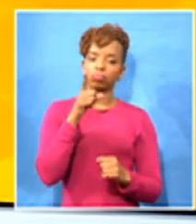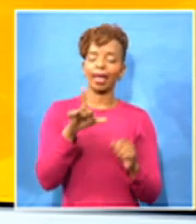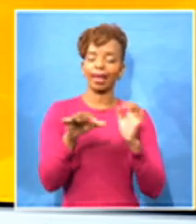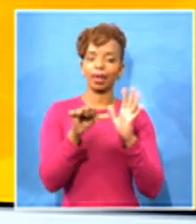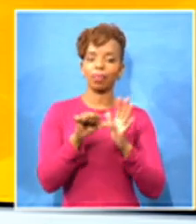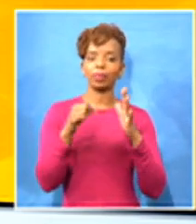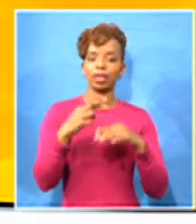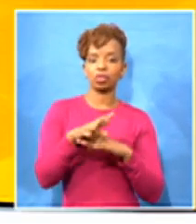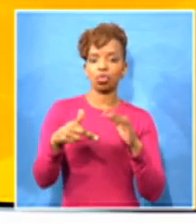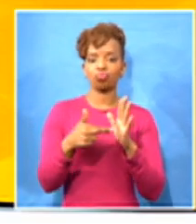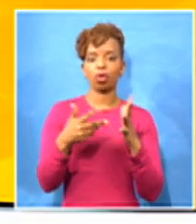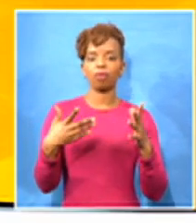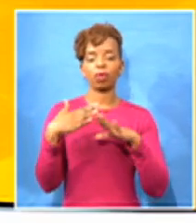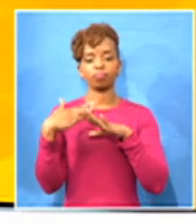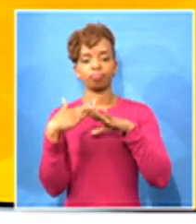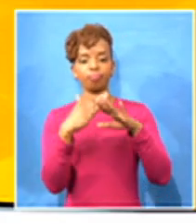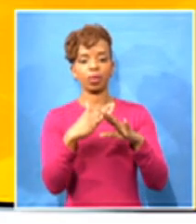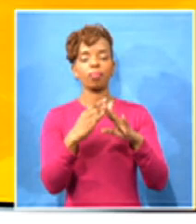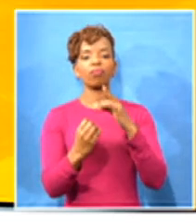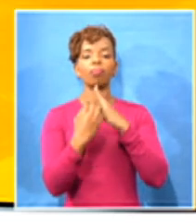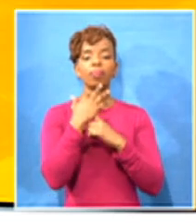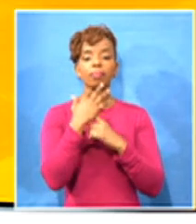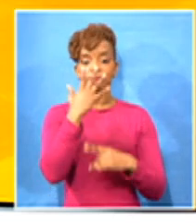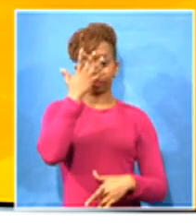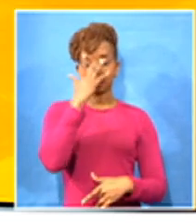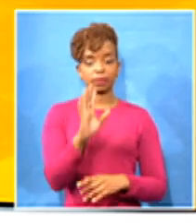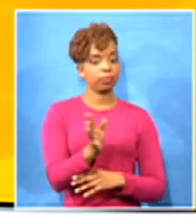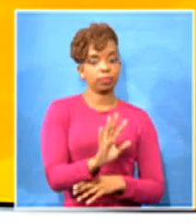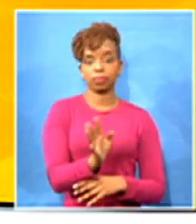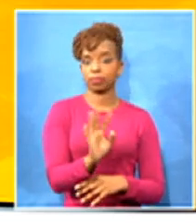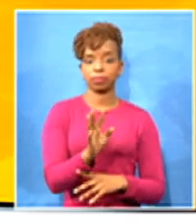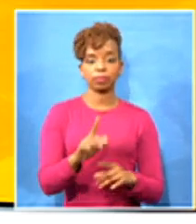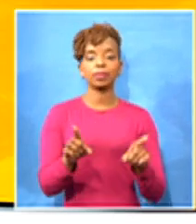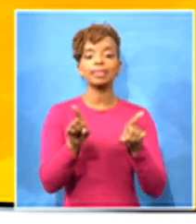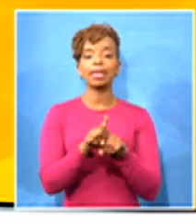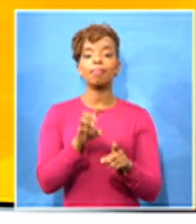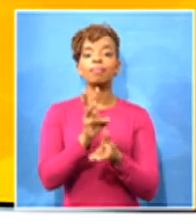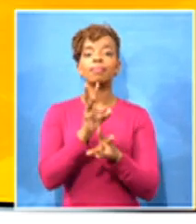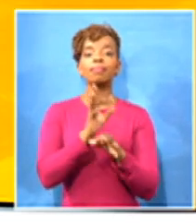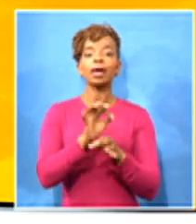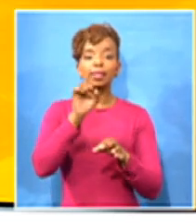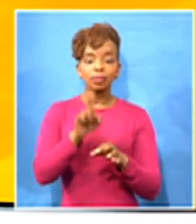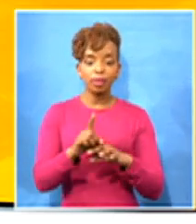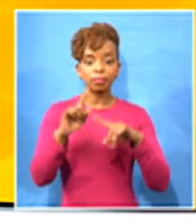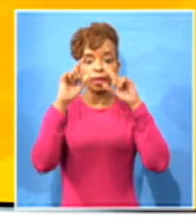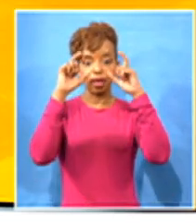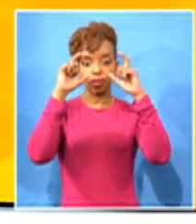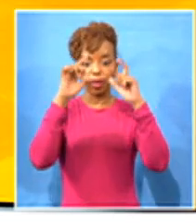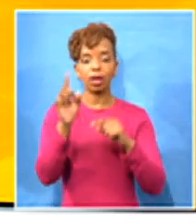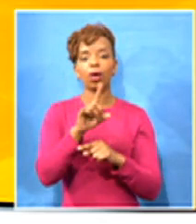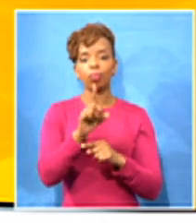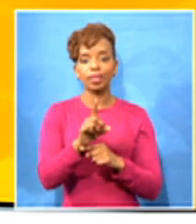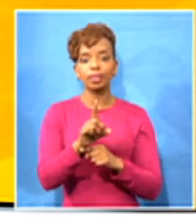that prevention plays in the protection from infectious diseases, and that parents should be made aware that it is vital